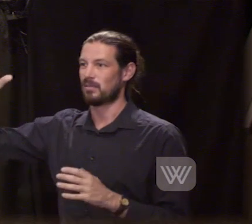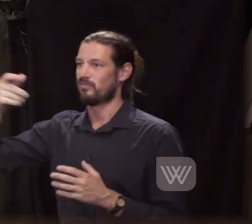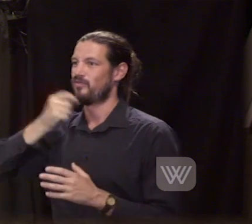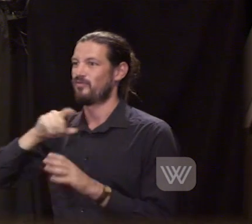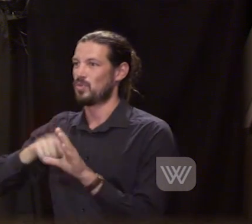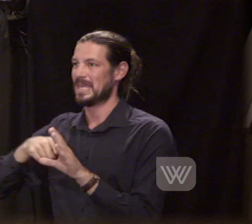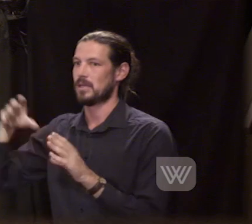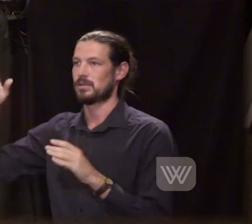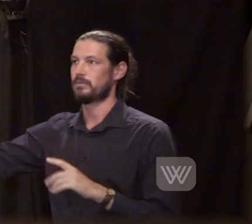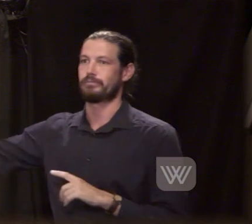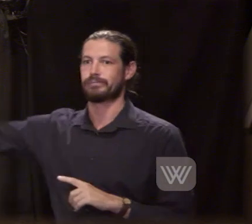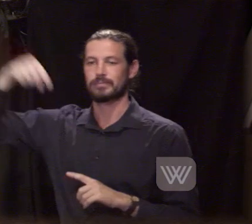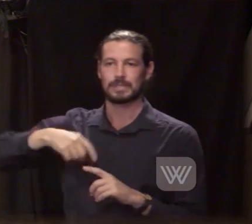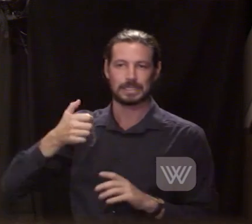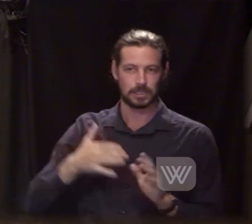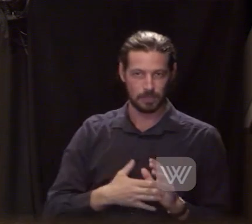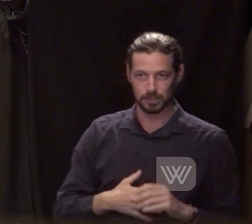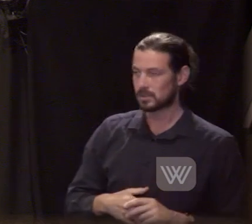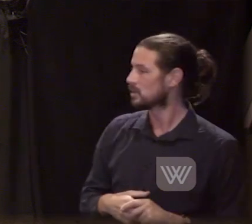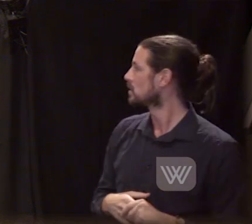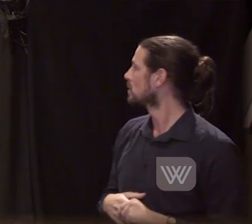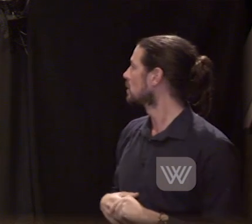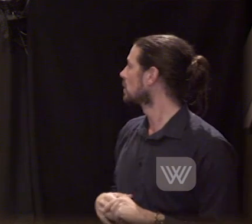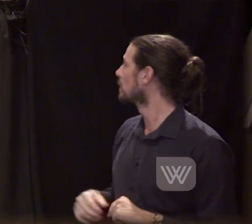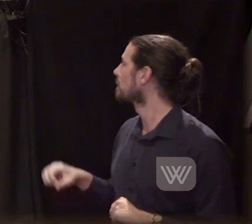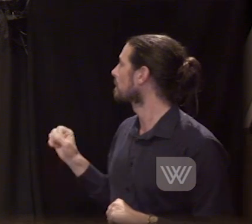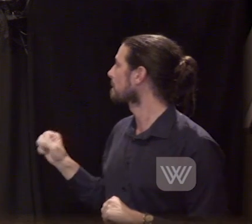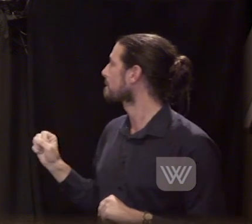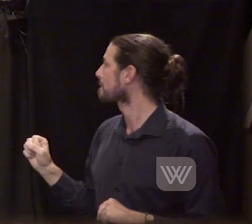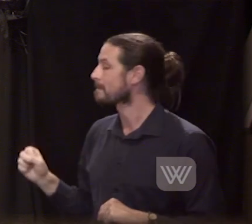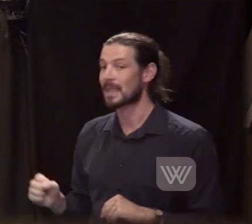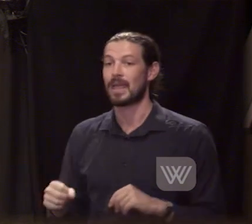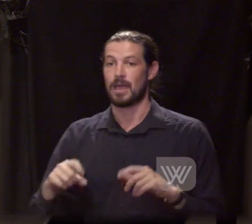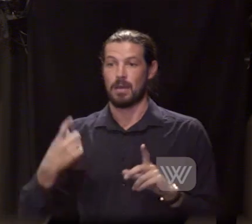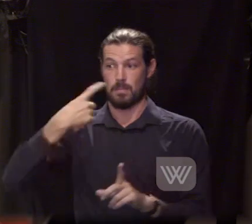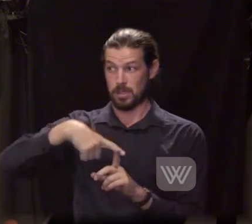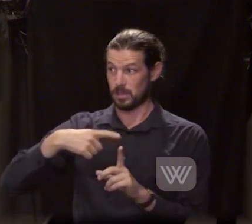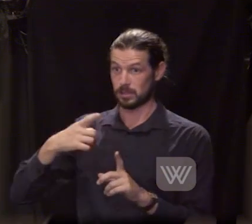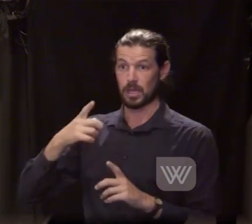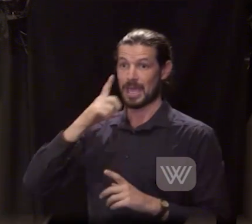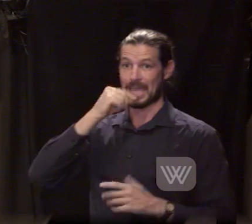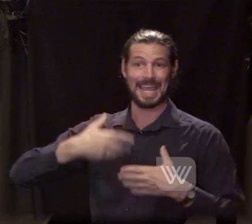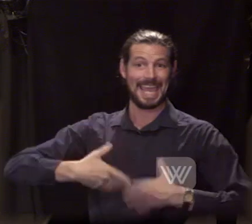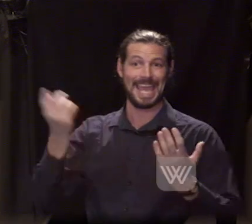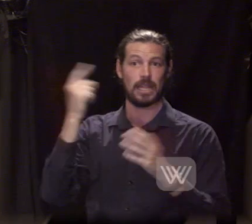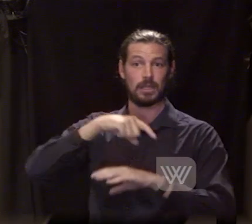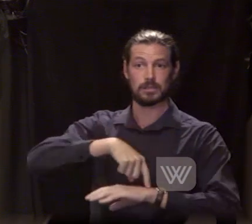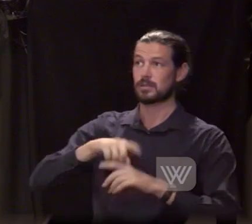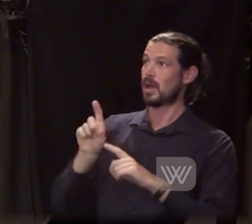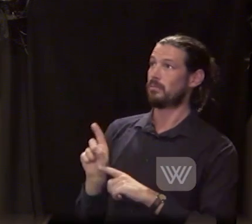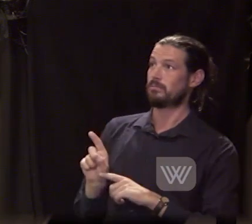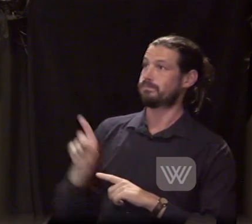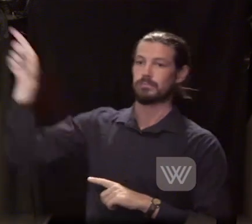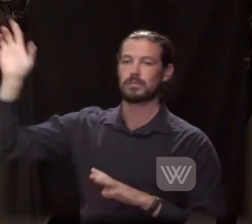be shorter than that because there's like the window in Yeah. which you can only launch in. So I think it's a 2.5 year round trip.